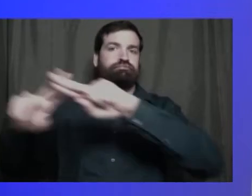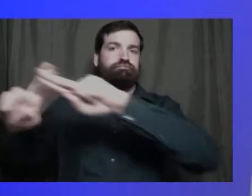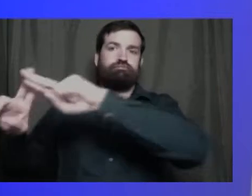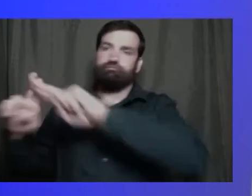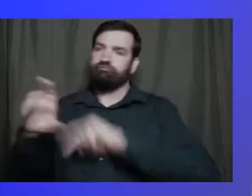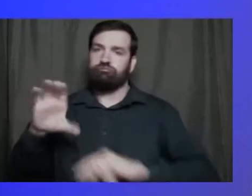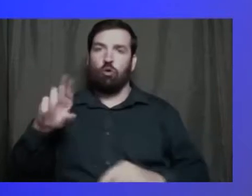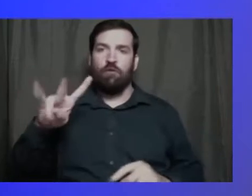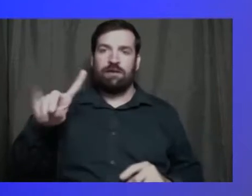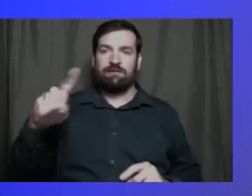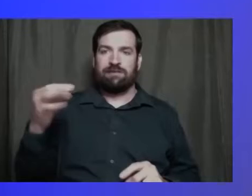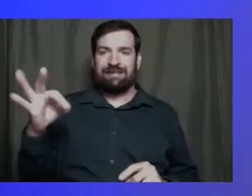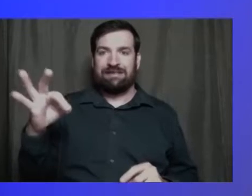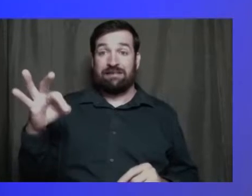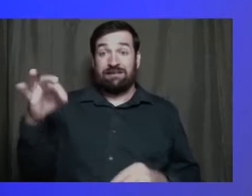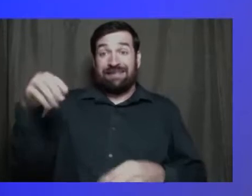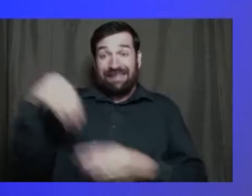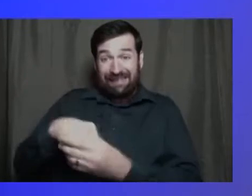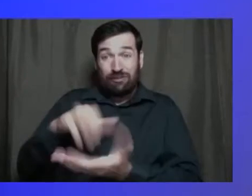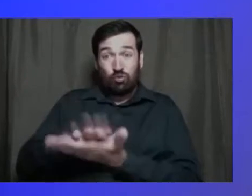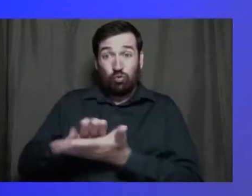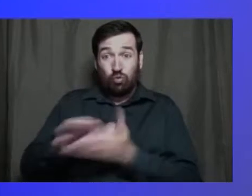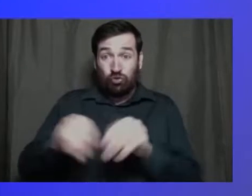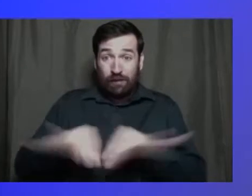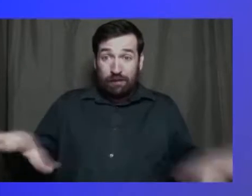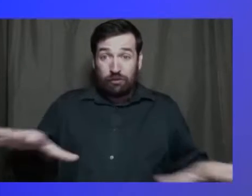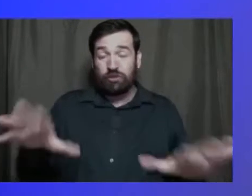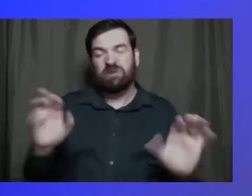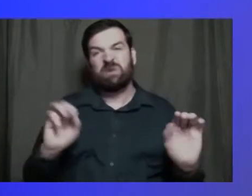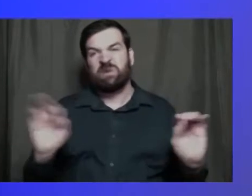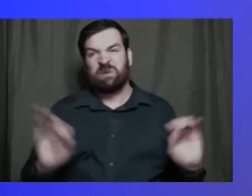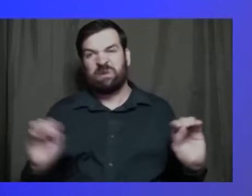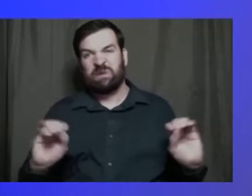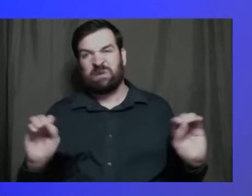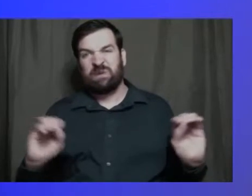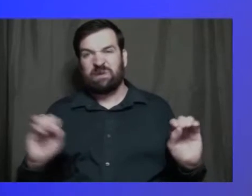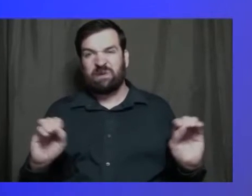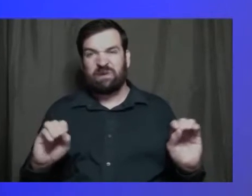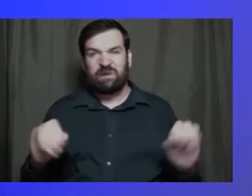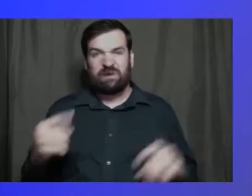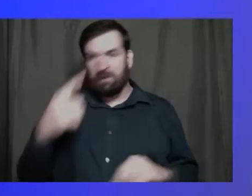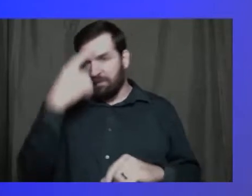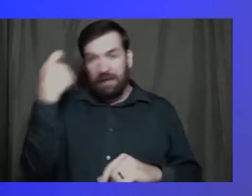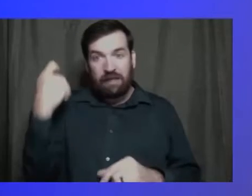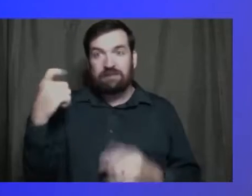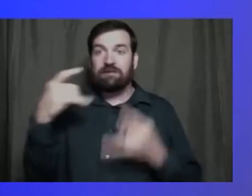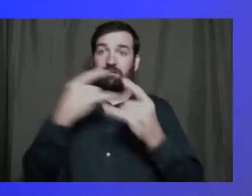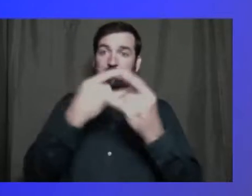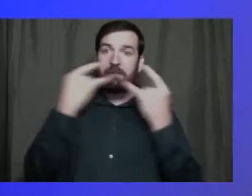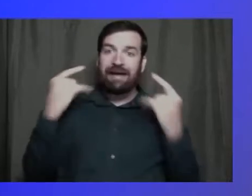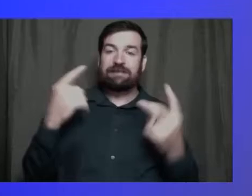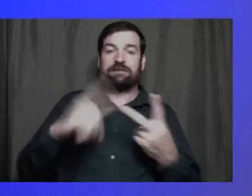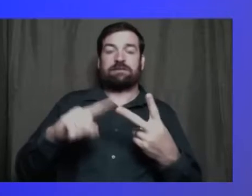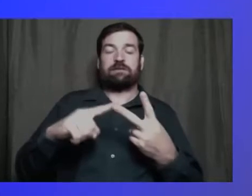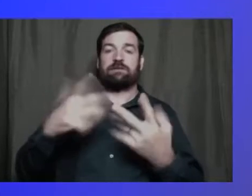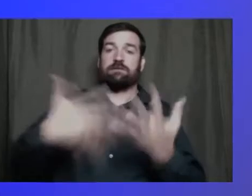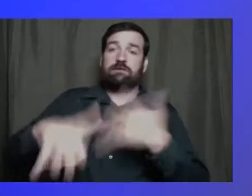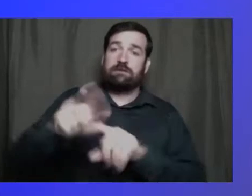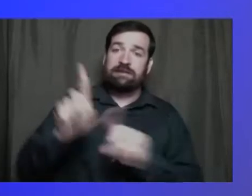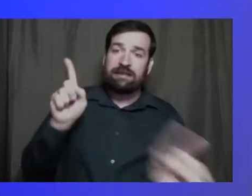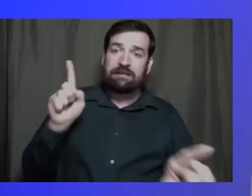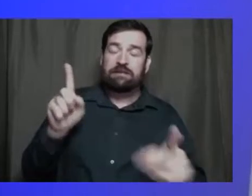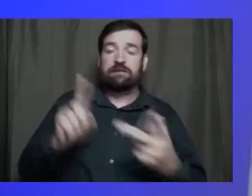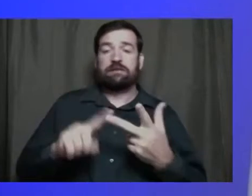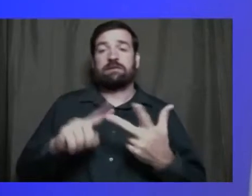little in-school transmission. And this was all because schools were implementing universal masking, physical distancing when able, and hand